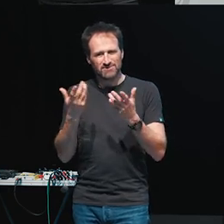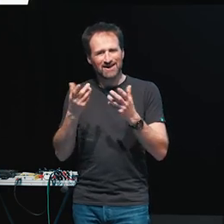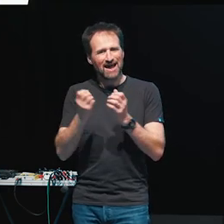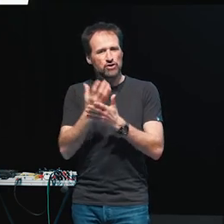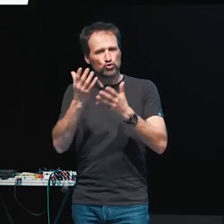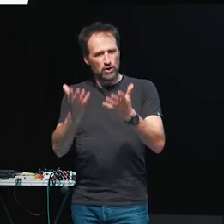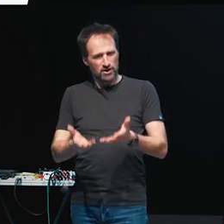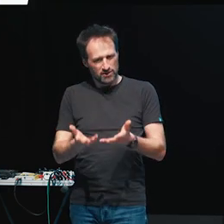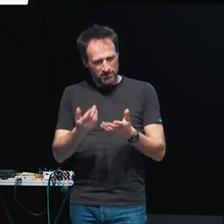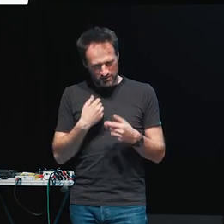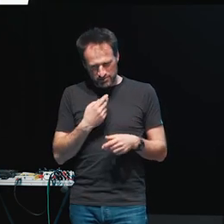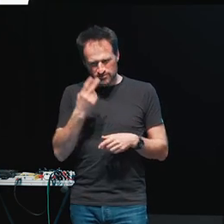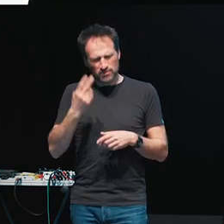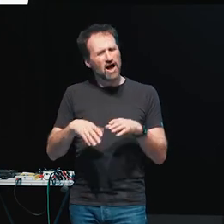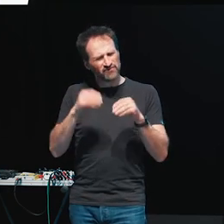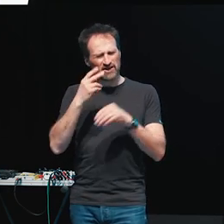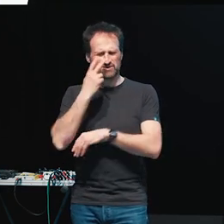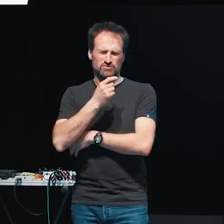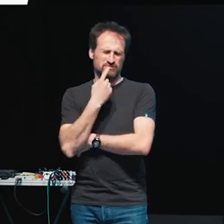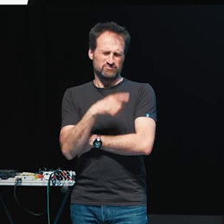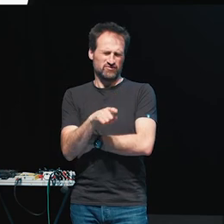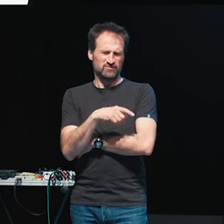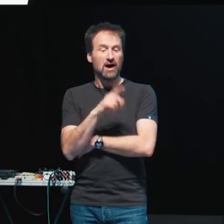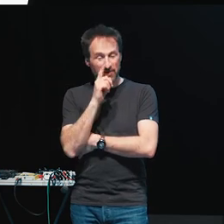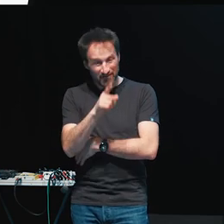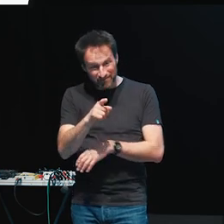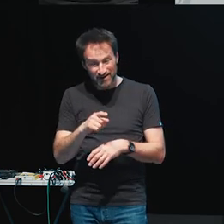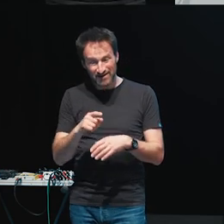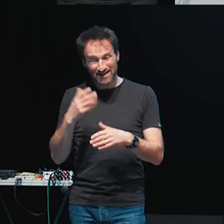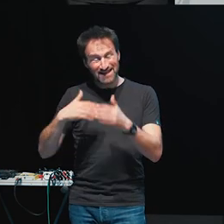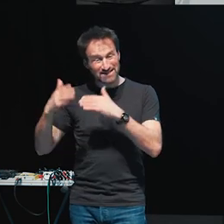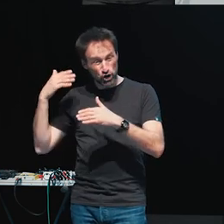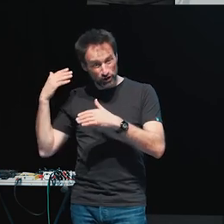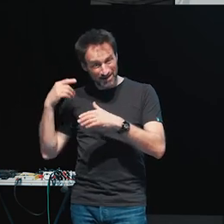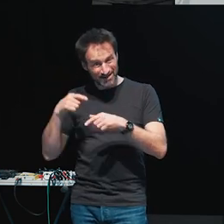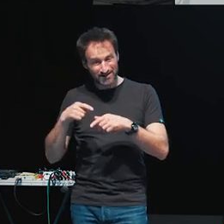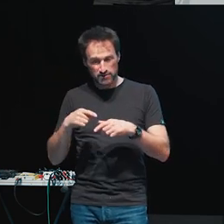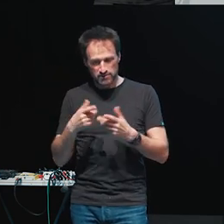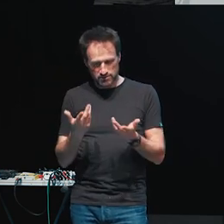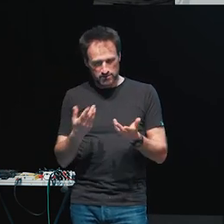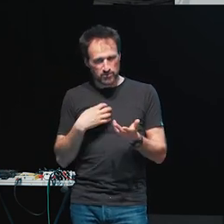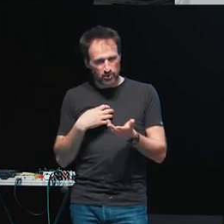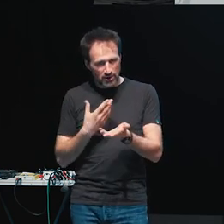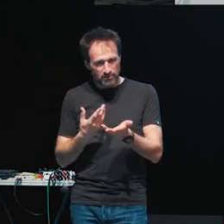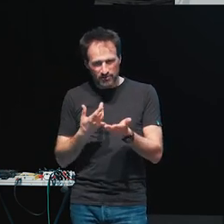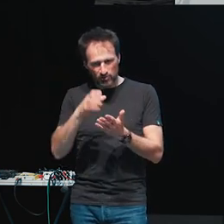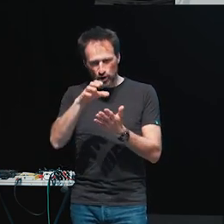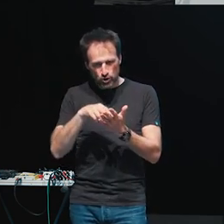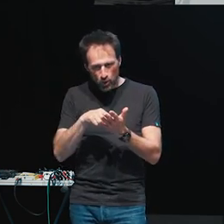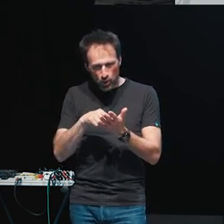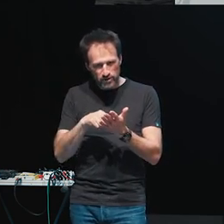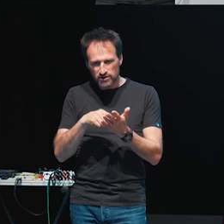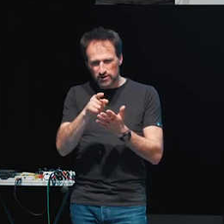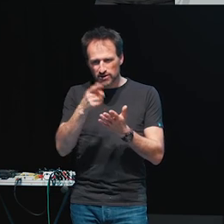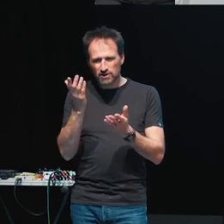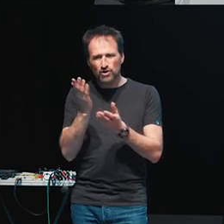slightly weird at first, but when you get used to it, you're in trouble, because you now cannot code in any repository ever again, because